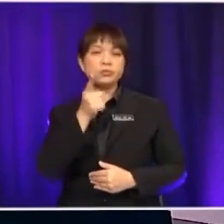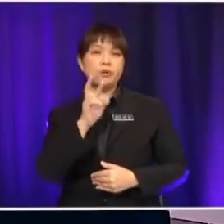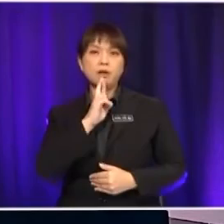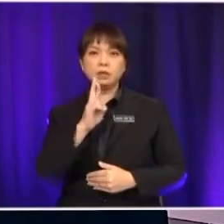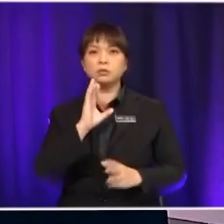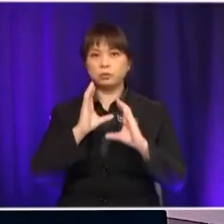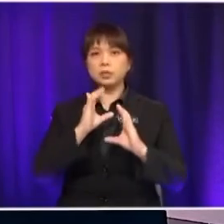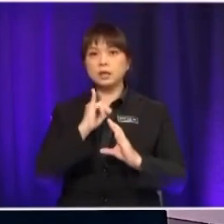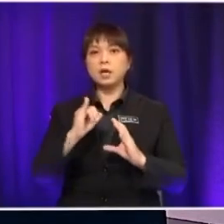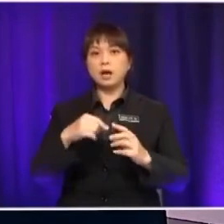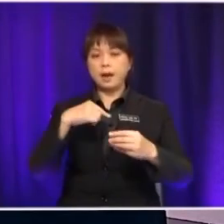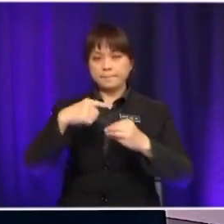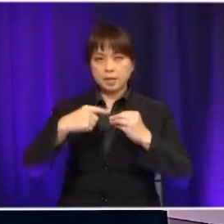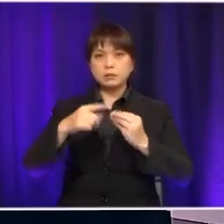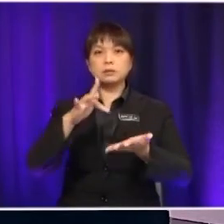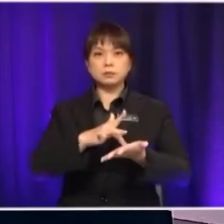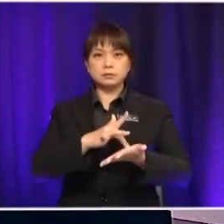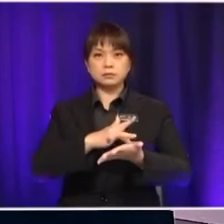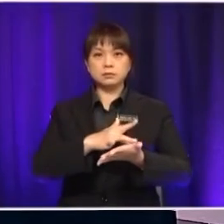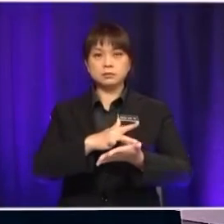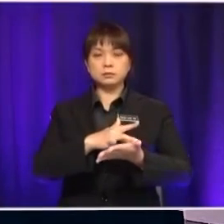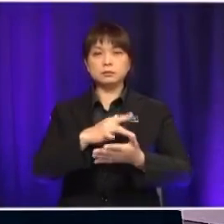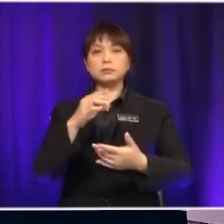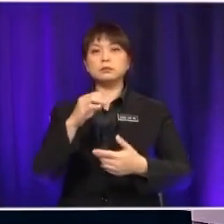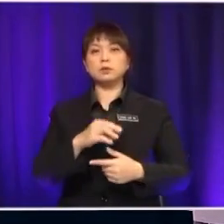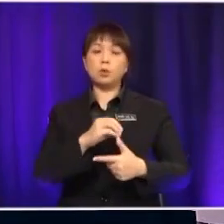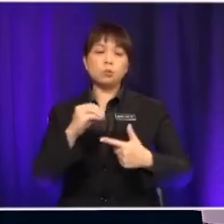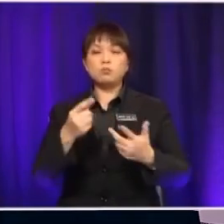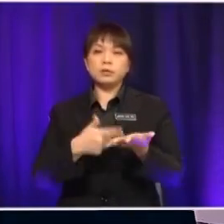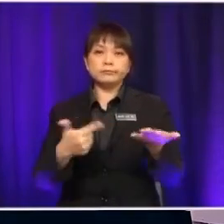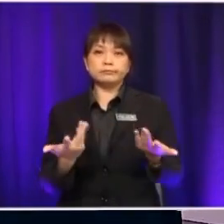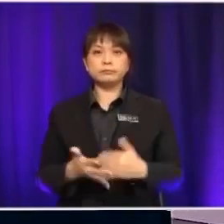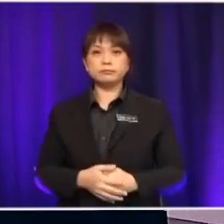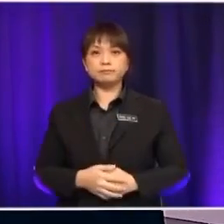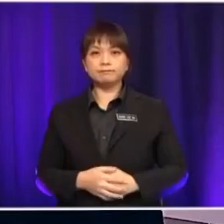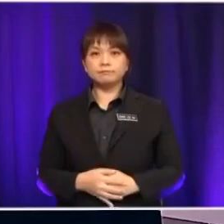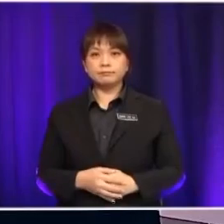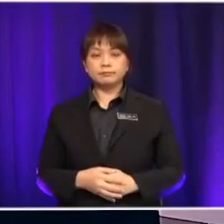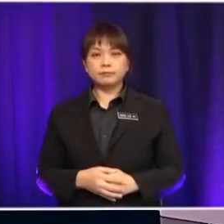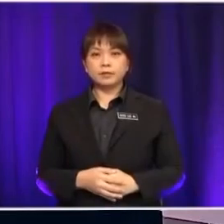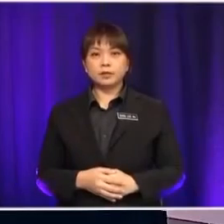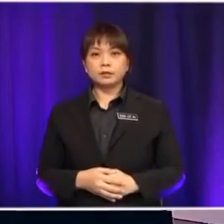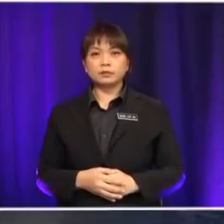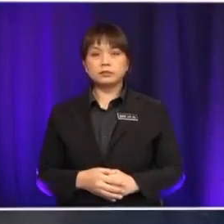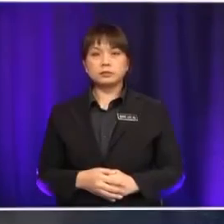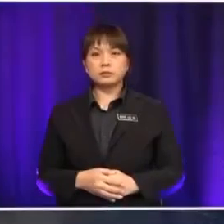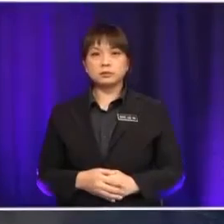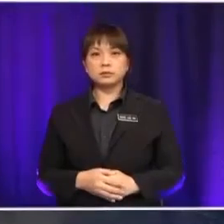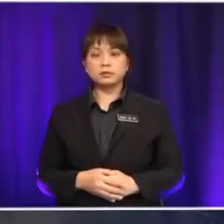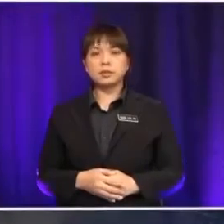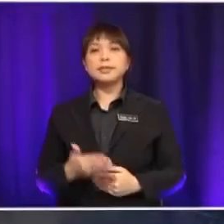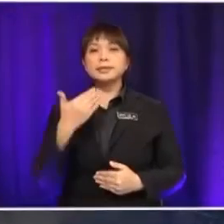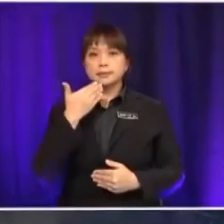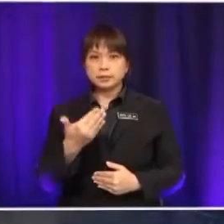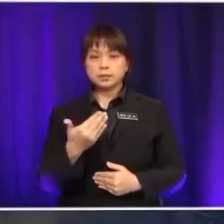the advantages or Yes. you're talking about the problems, right? Yes. Yeah. All right. And once again, Miss Sim, thank you so much for our lesson